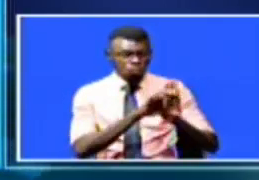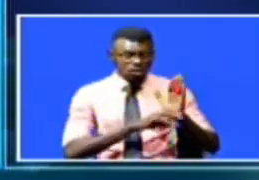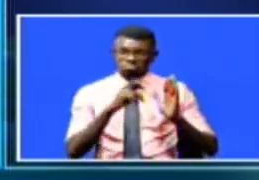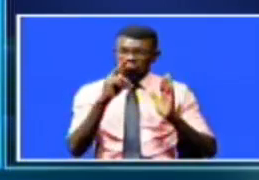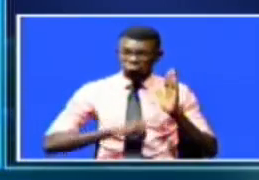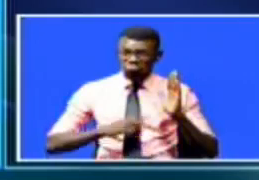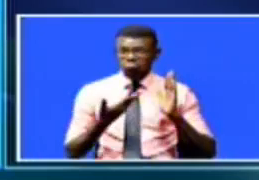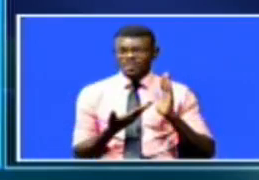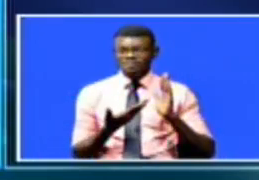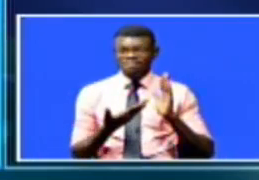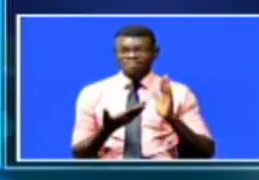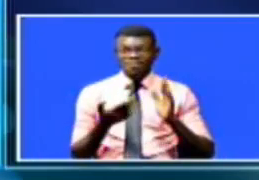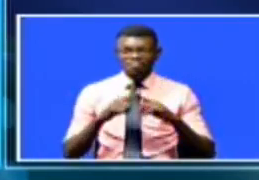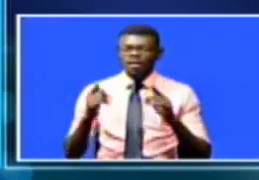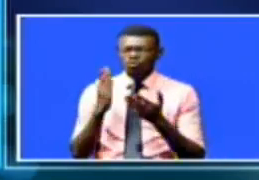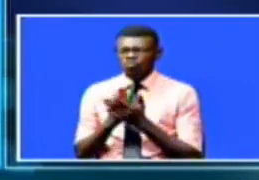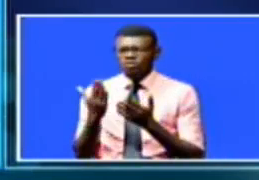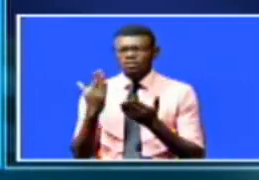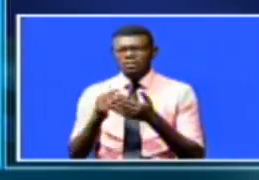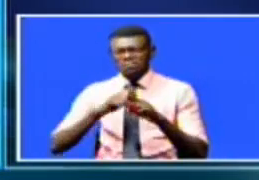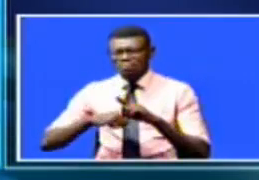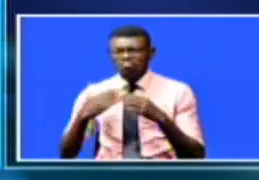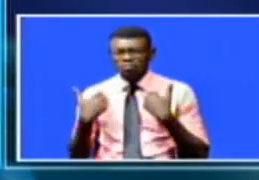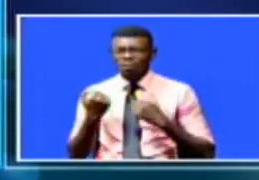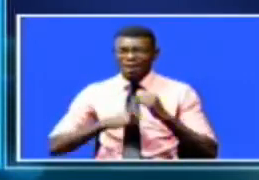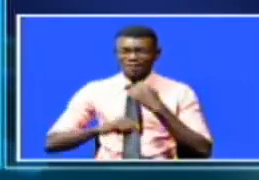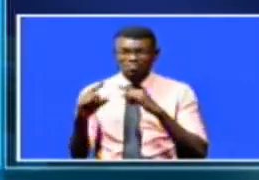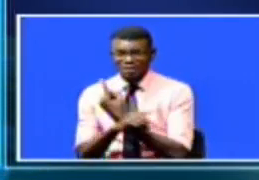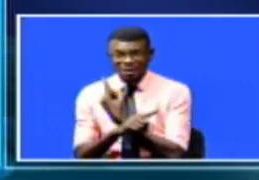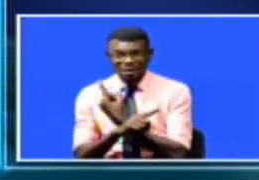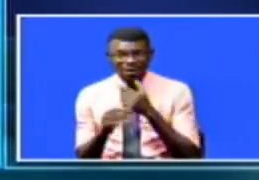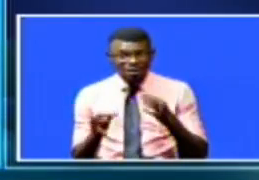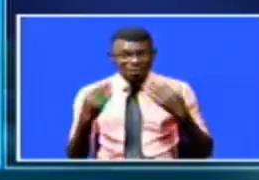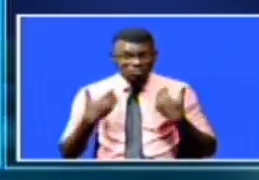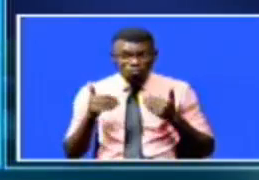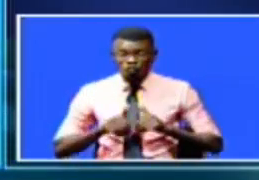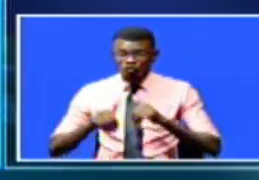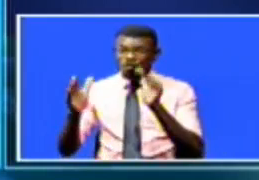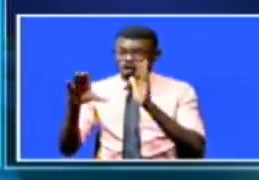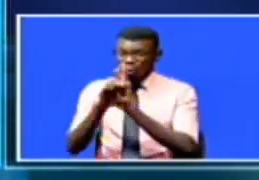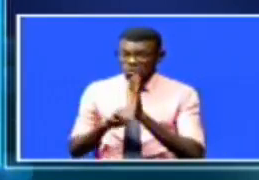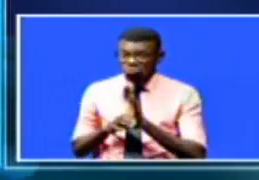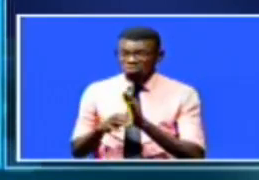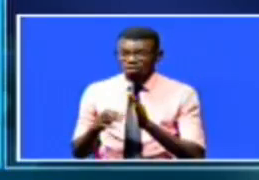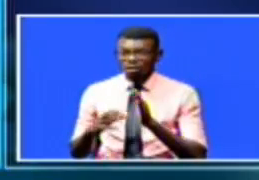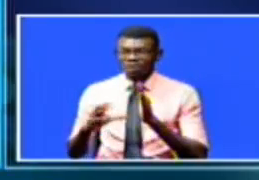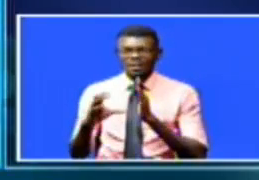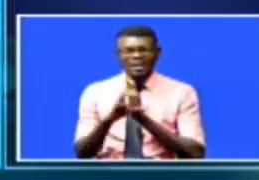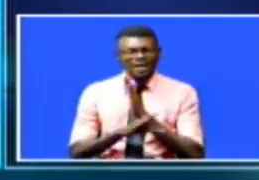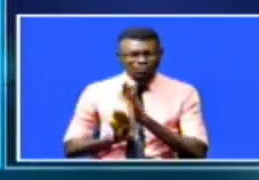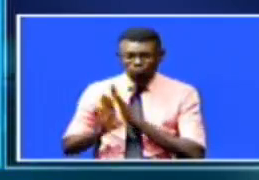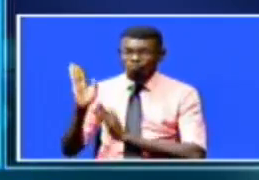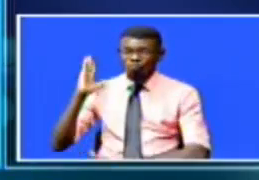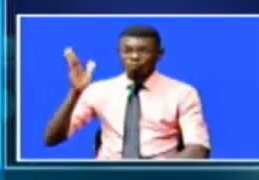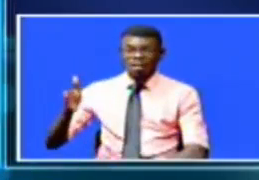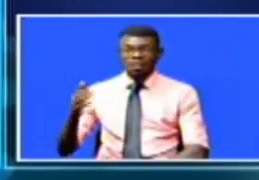sometimes what you read is not what happens, if we are to strictly adhere to that, we'll take this country far. And you know, in politics,